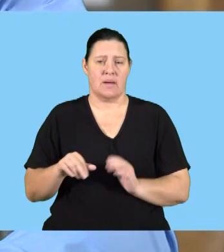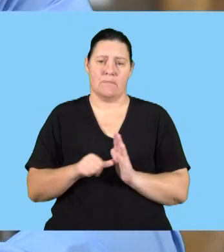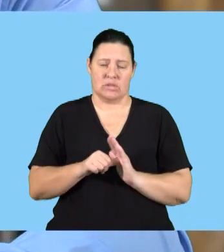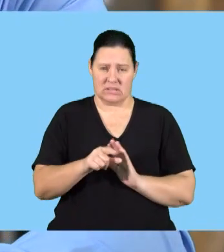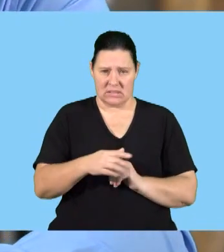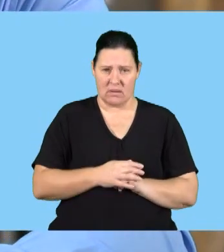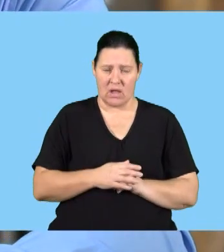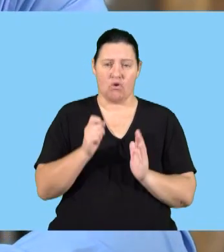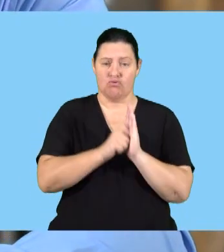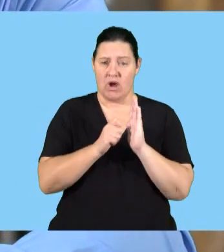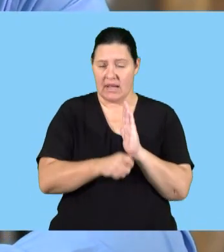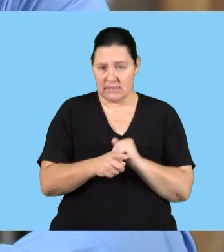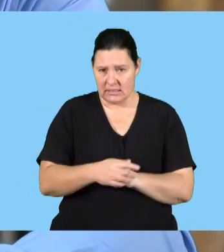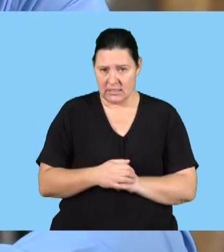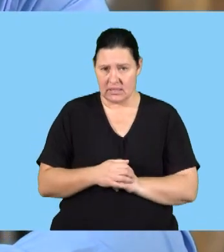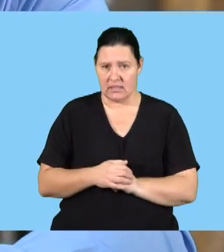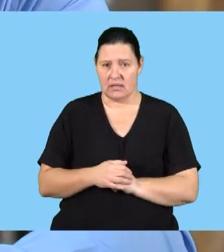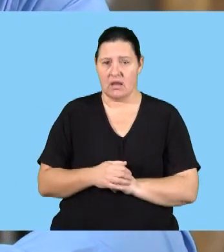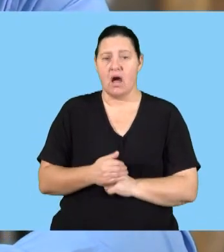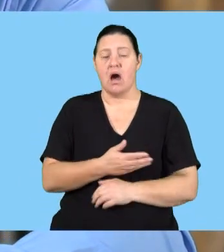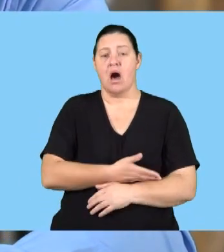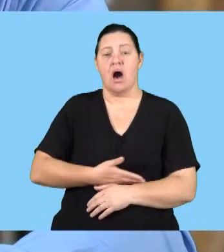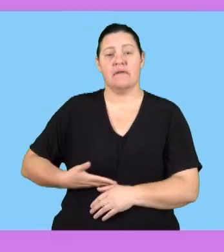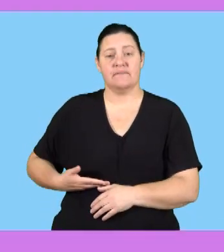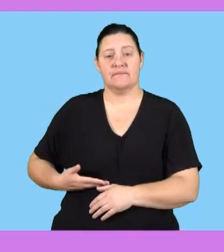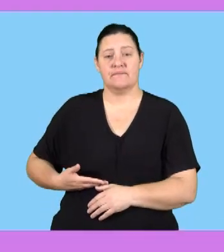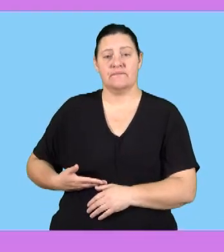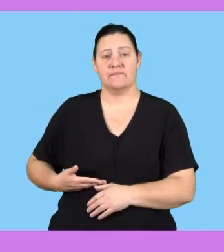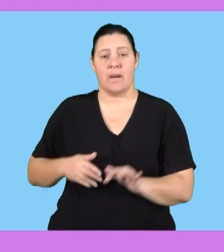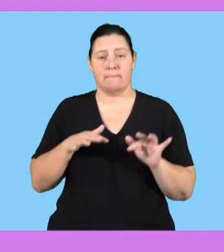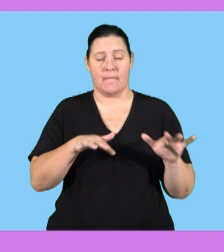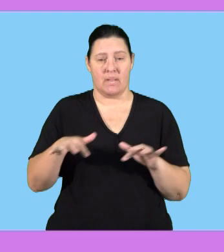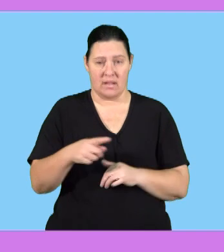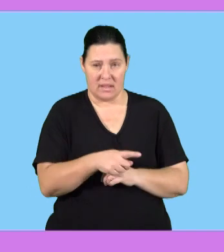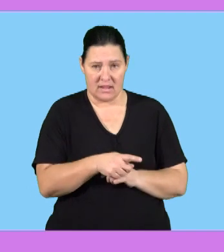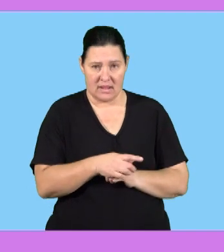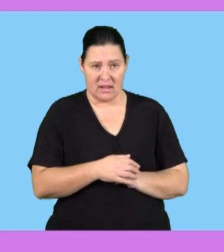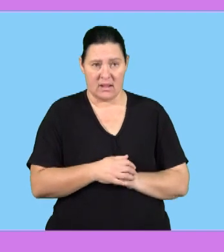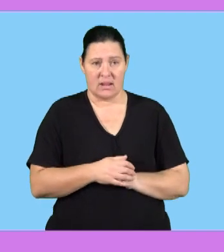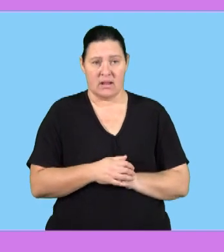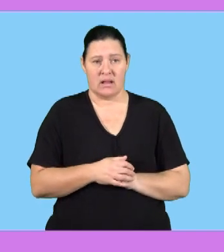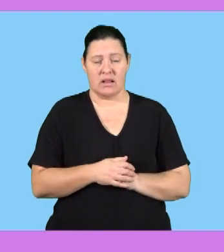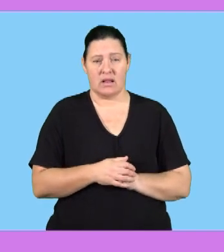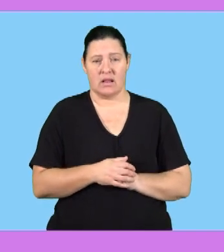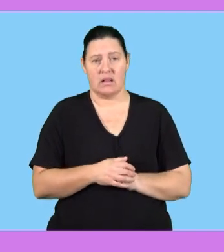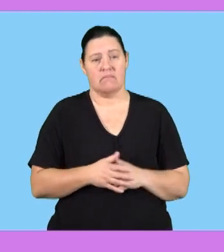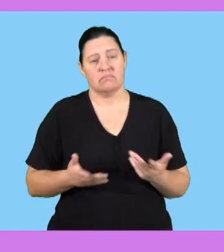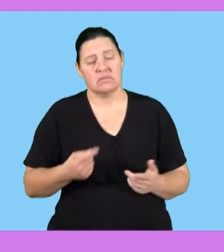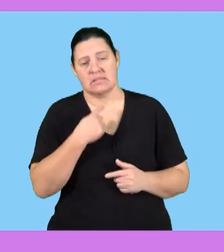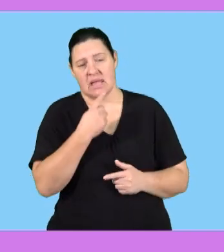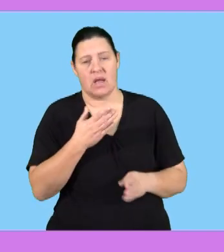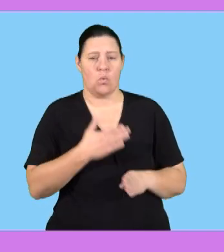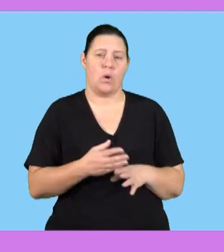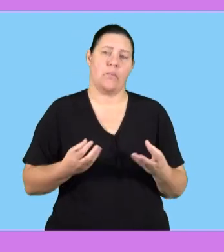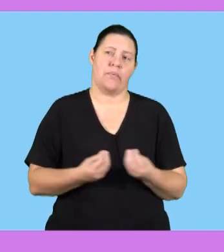significance. So let me quickly write that down. So we will say half of the population, if we work, for